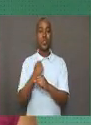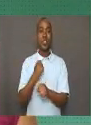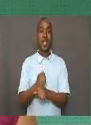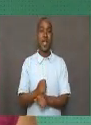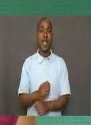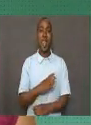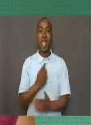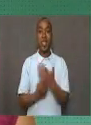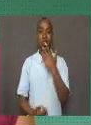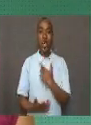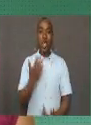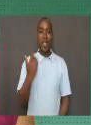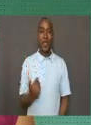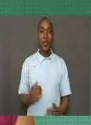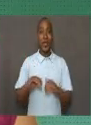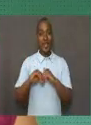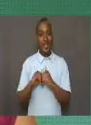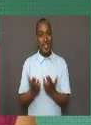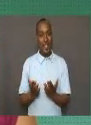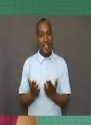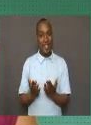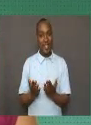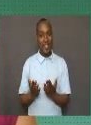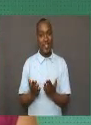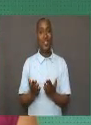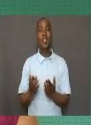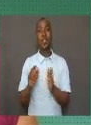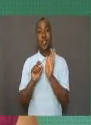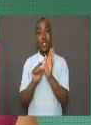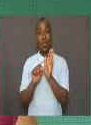we discussed how they show specimens.